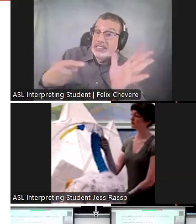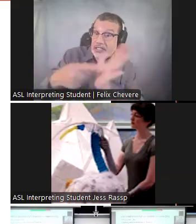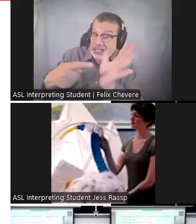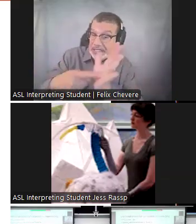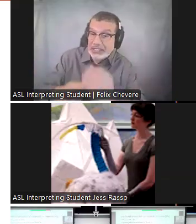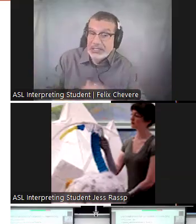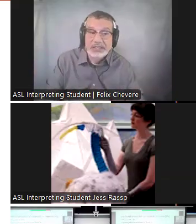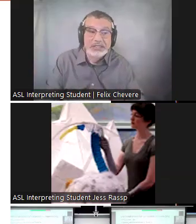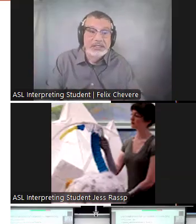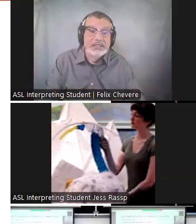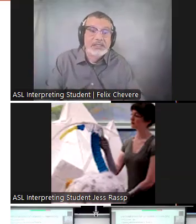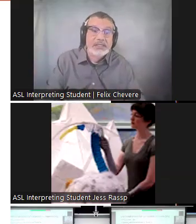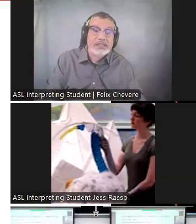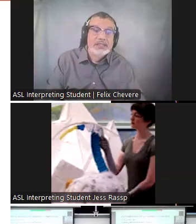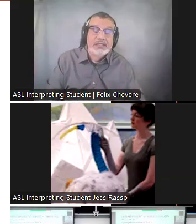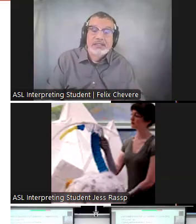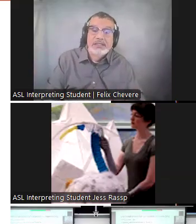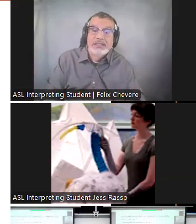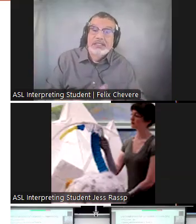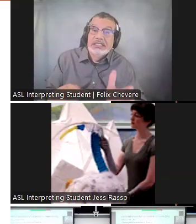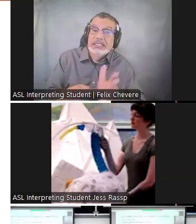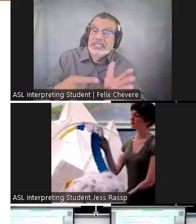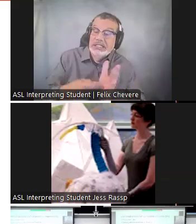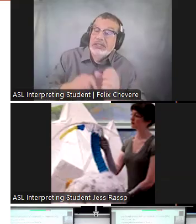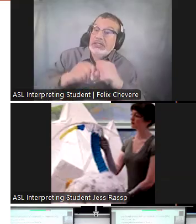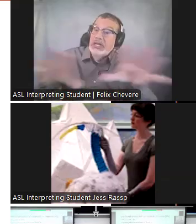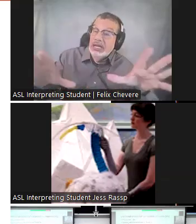happens is after that signal